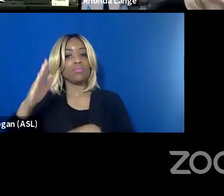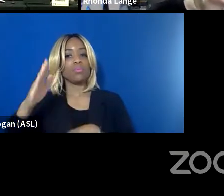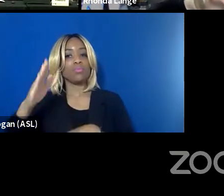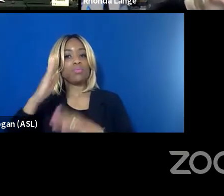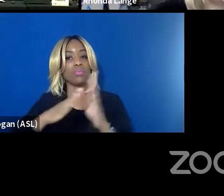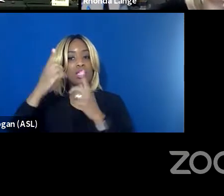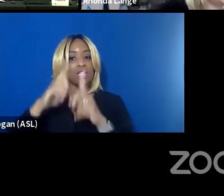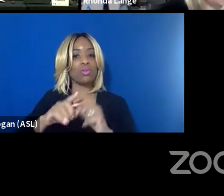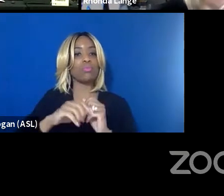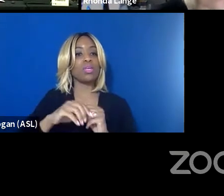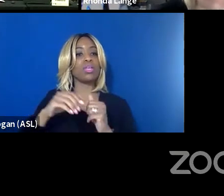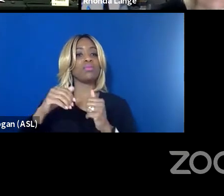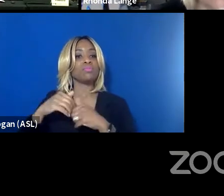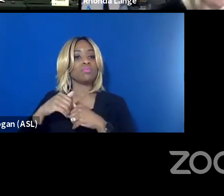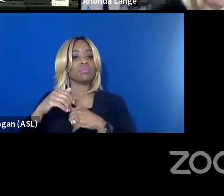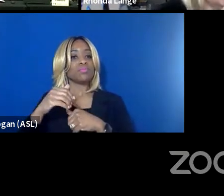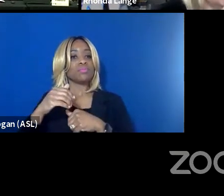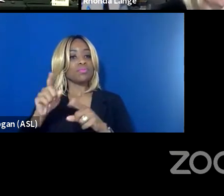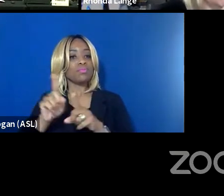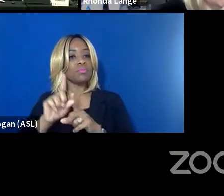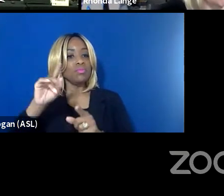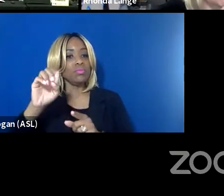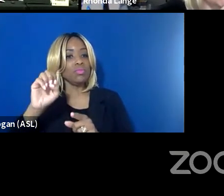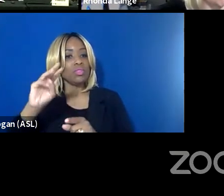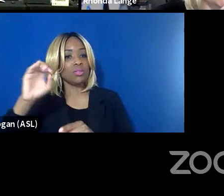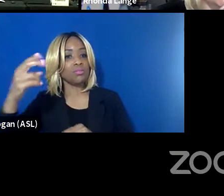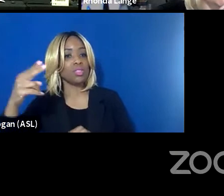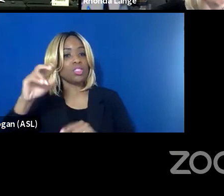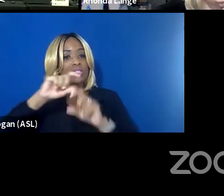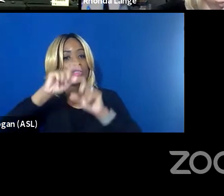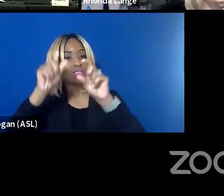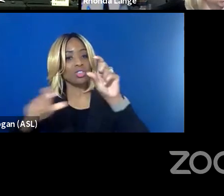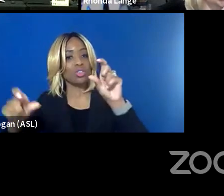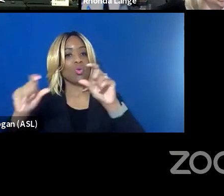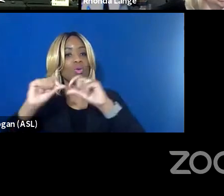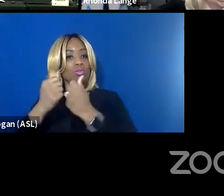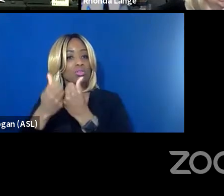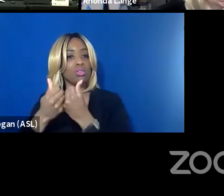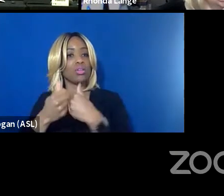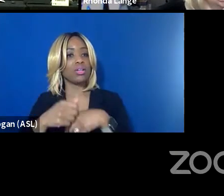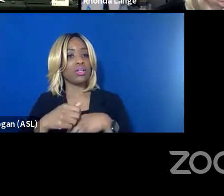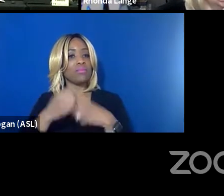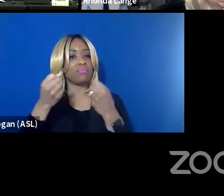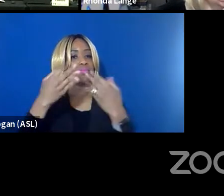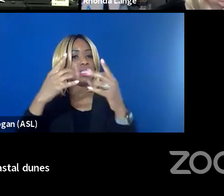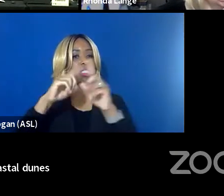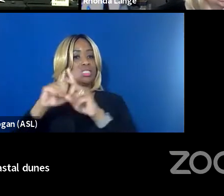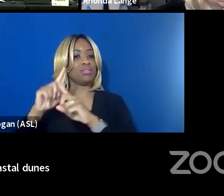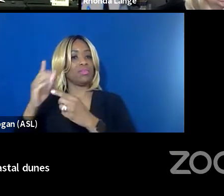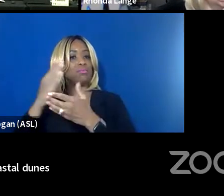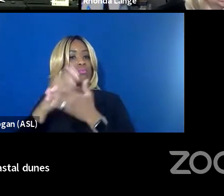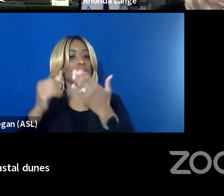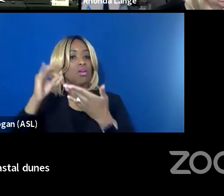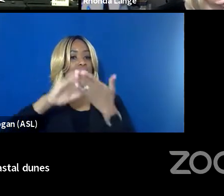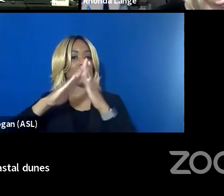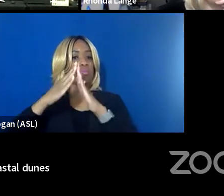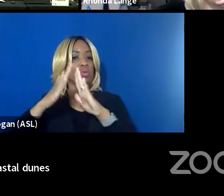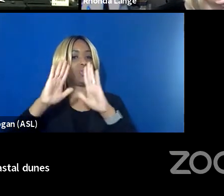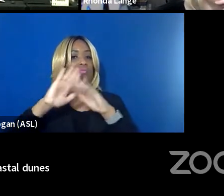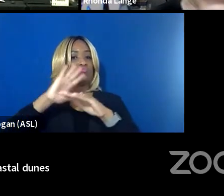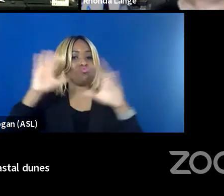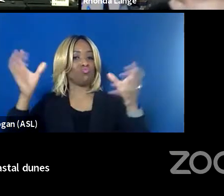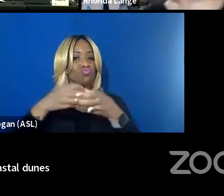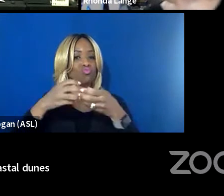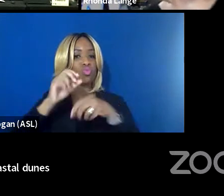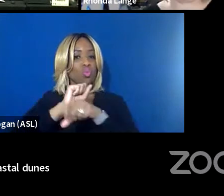Association, Coastal Dunes Alliance, Lake Michigan Shoreline Association, a lot of different parts of the community all working together